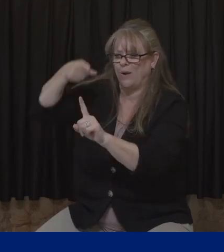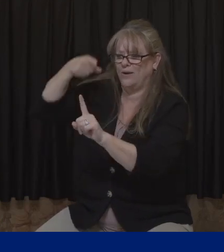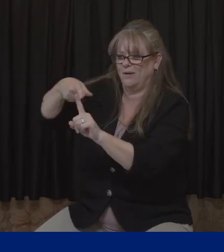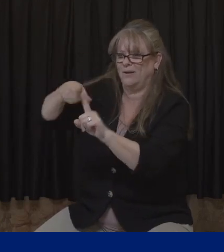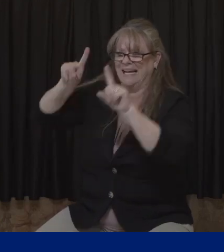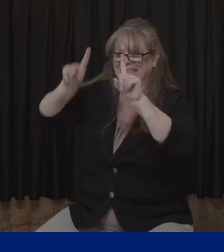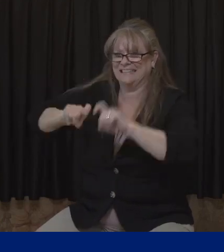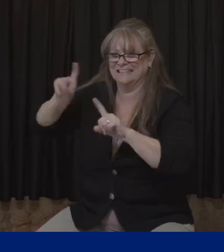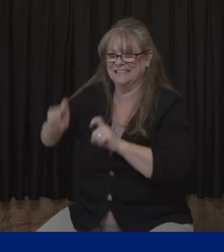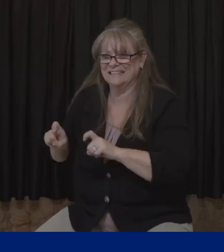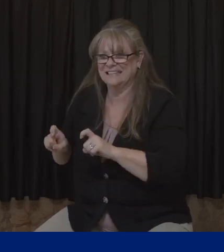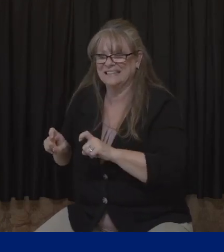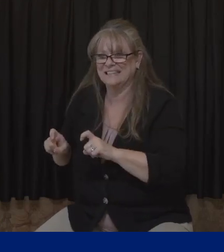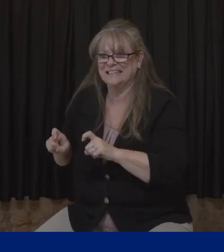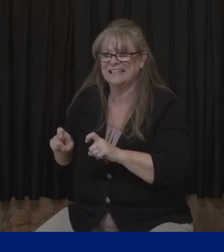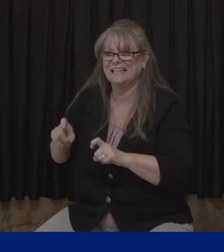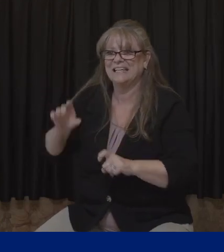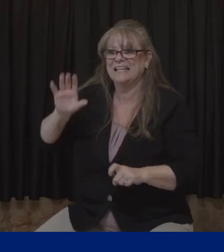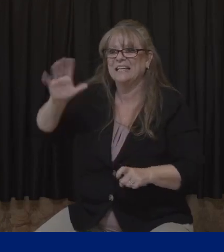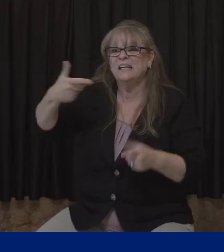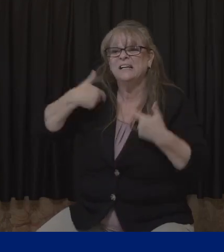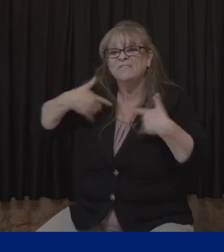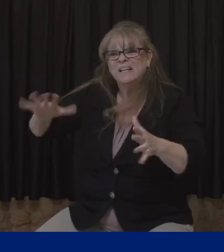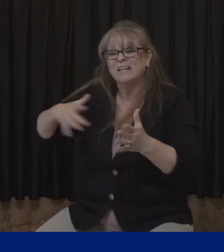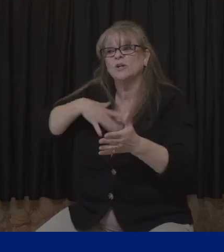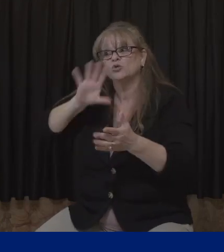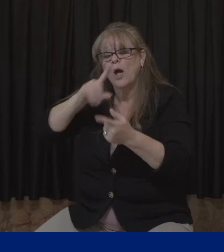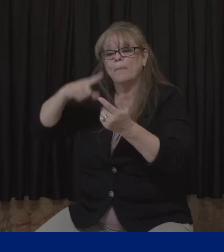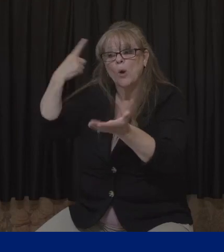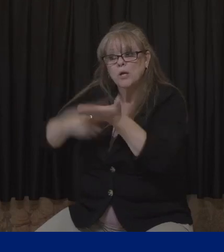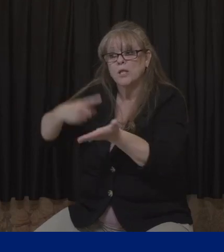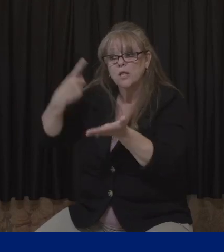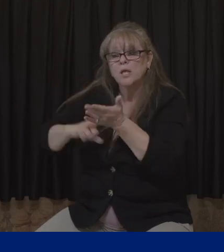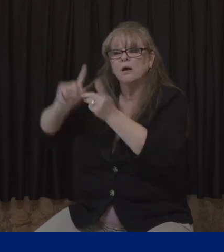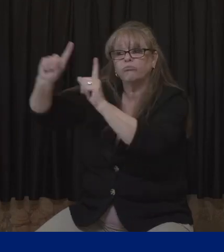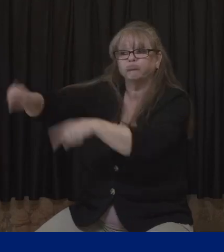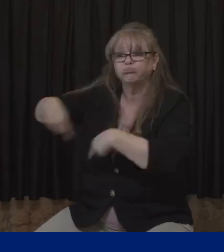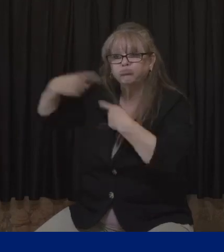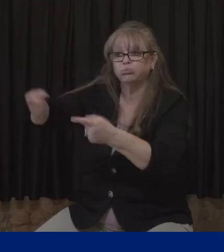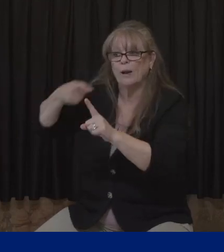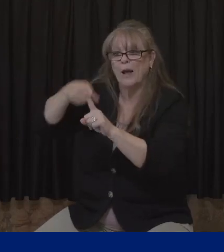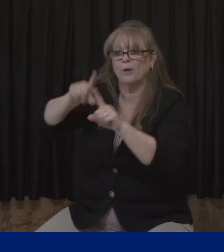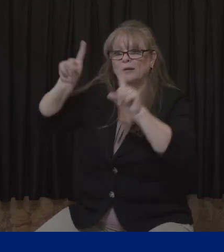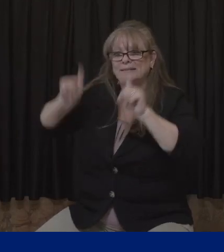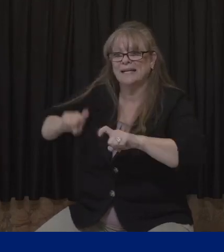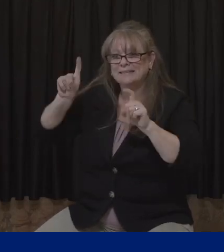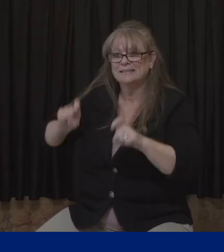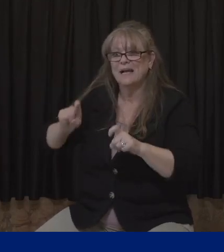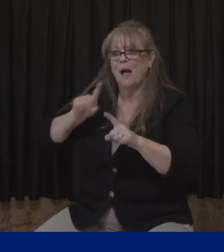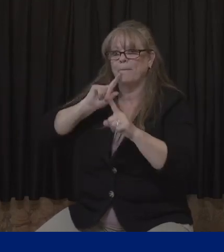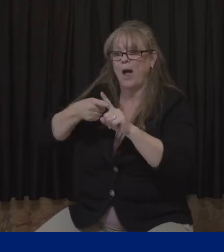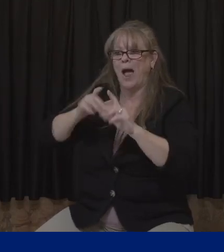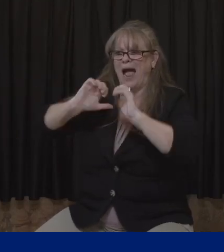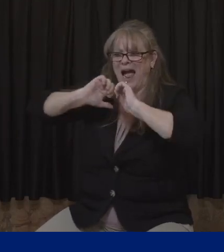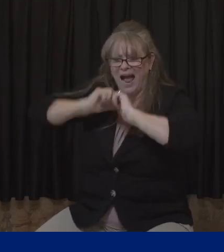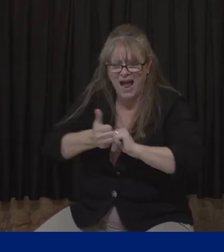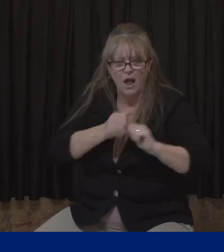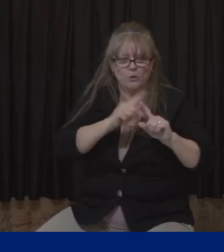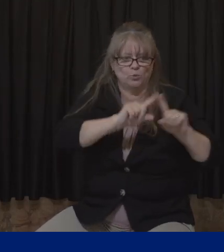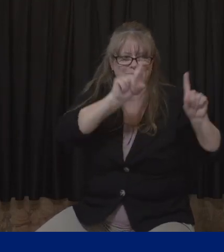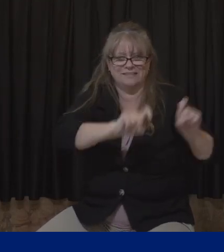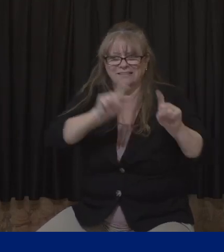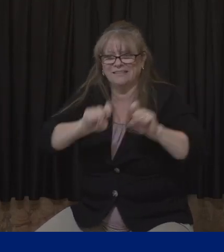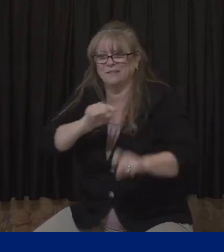on testing the last month and a half. We need half an hour, 45 minutes to do that. It doesn't justify it to give you a 2-second